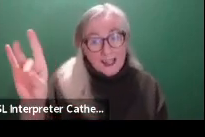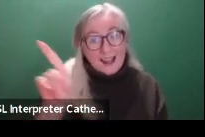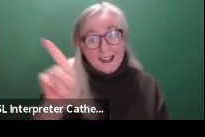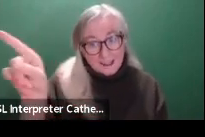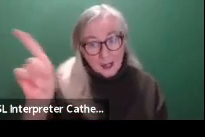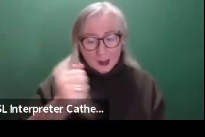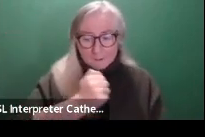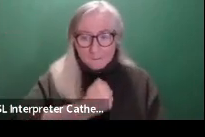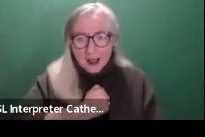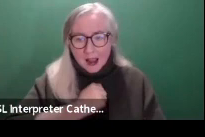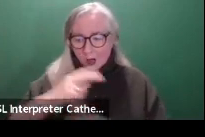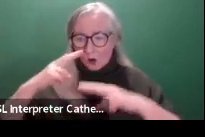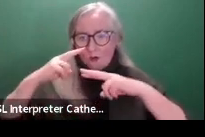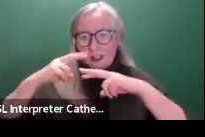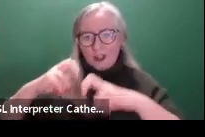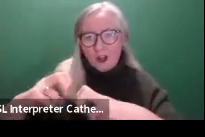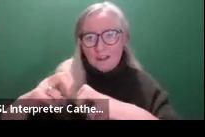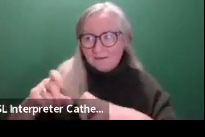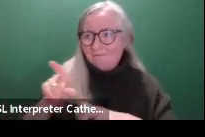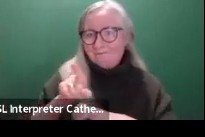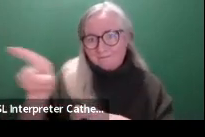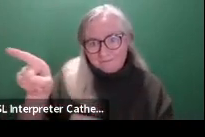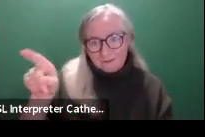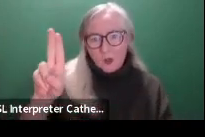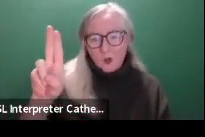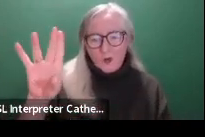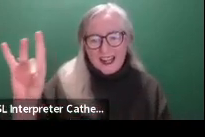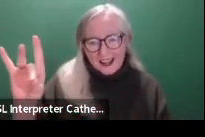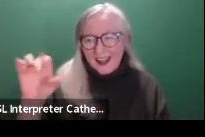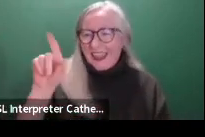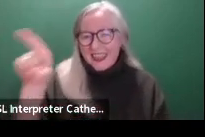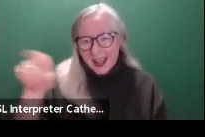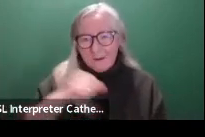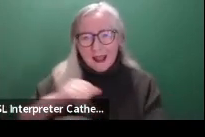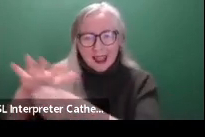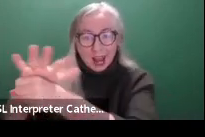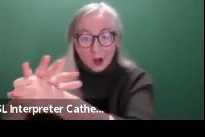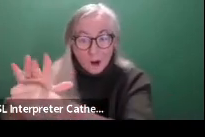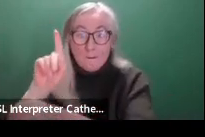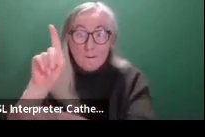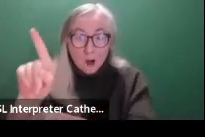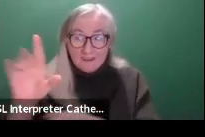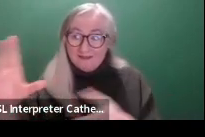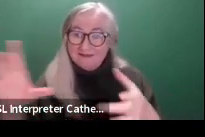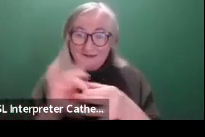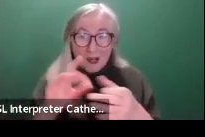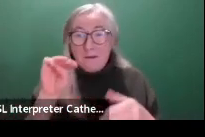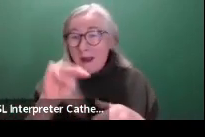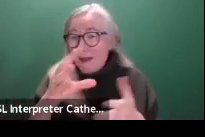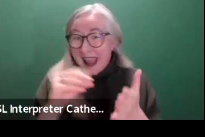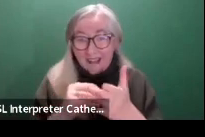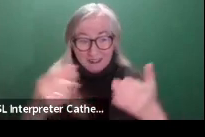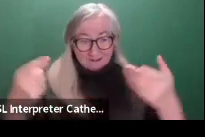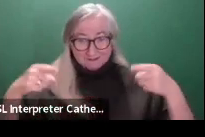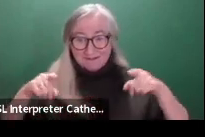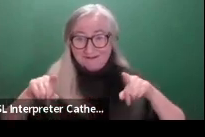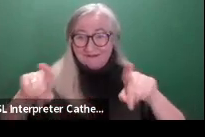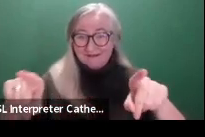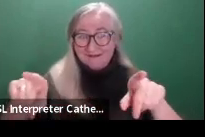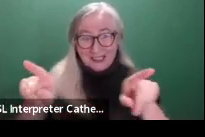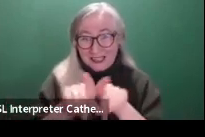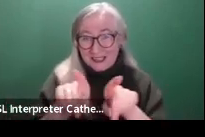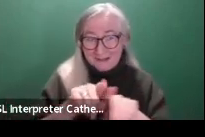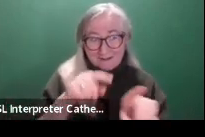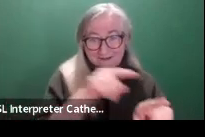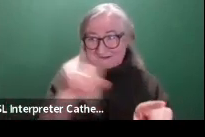my research has been situated here, and that's the kind of area that I know. But I do think there are probably parallels with yourself in Ireland,